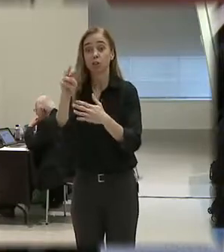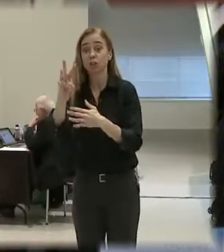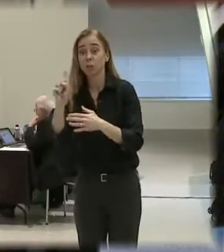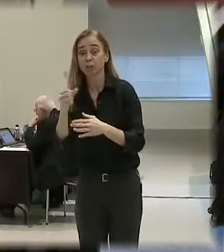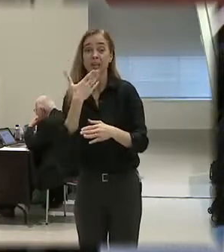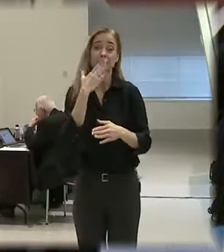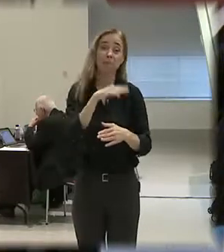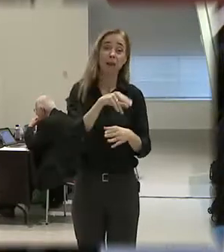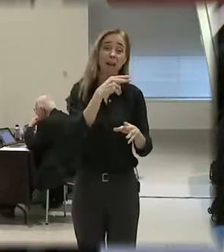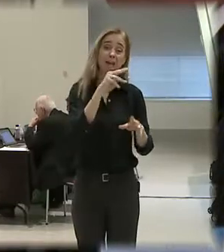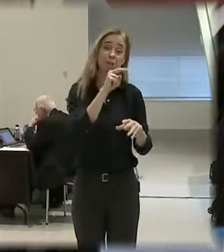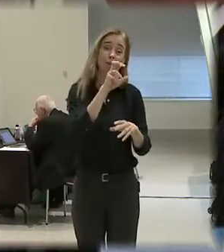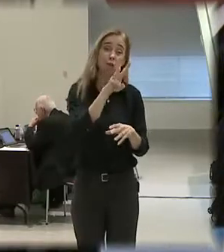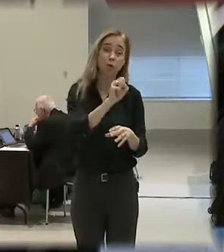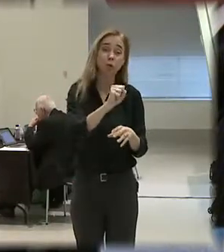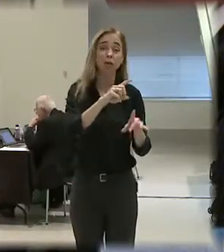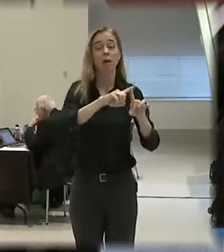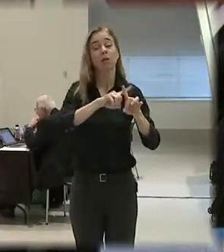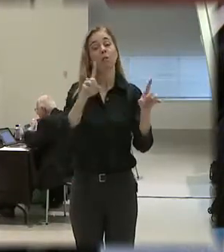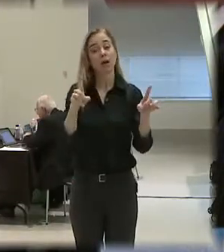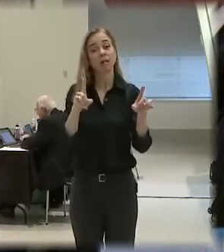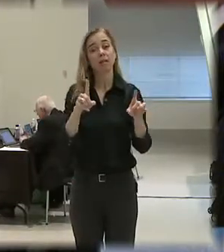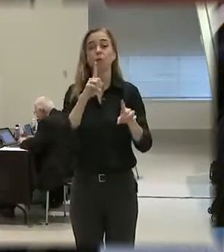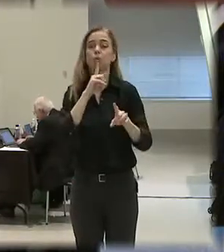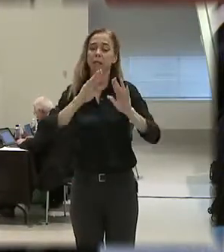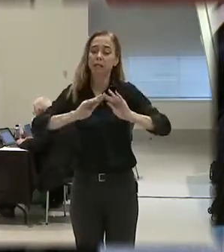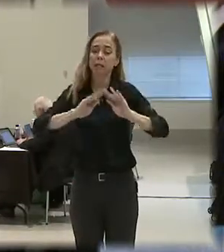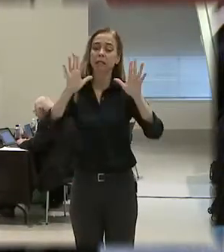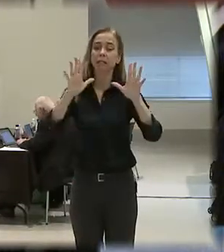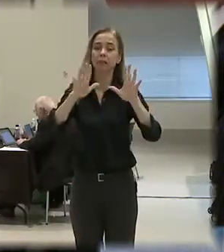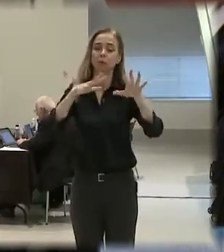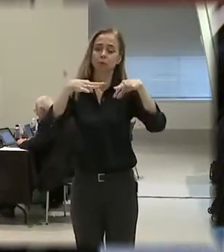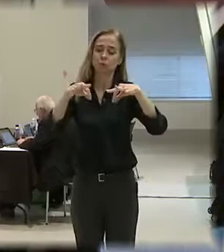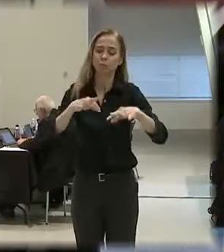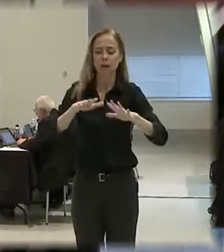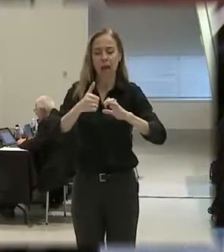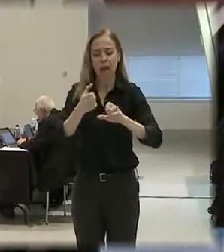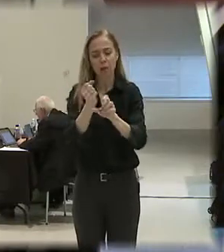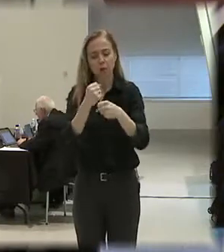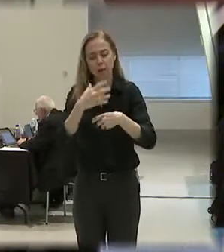news, but they were informative in explaining how decisions are to be made.